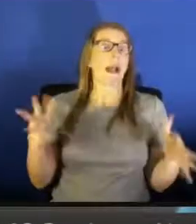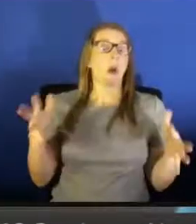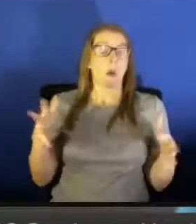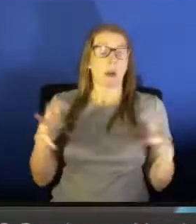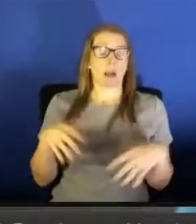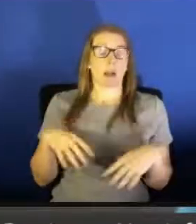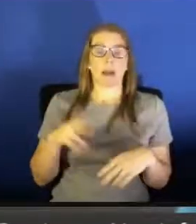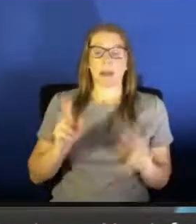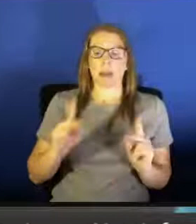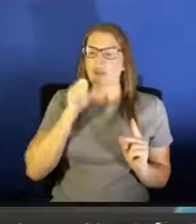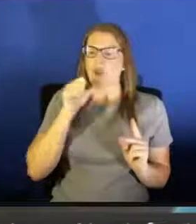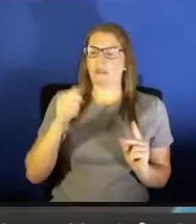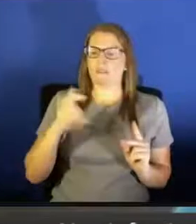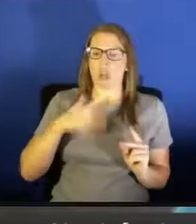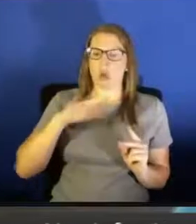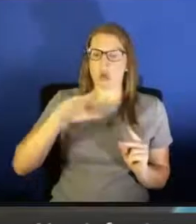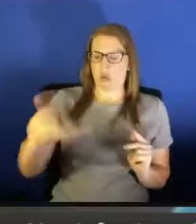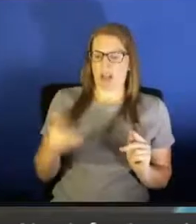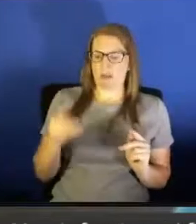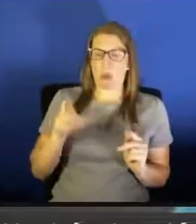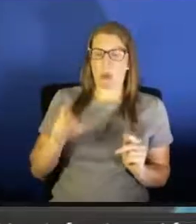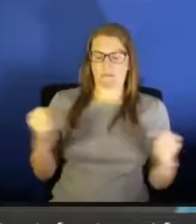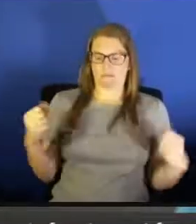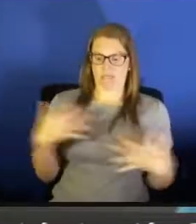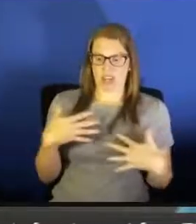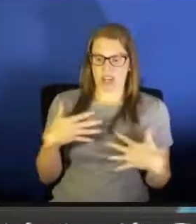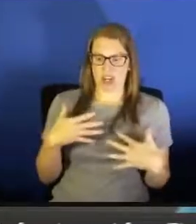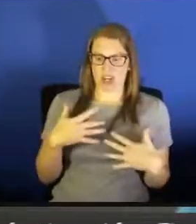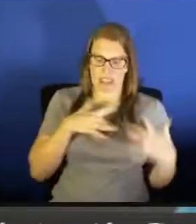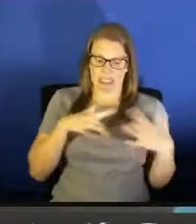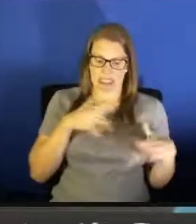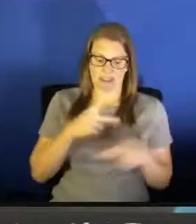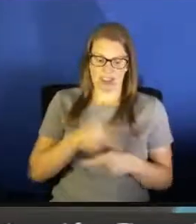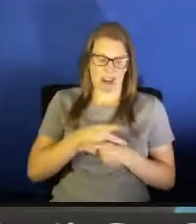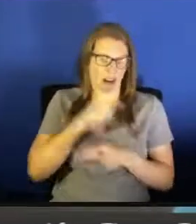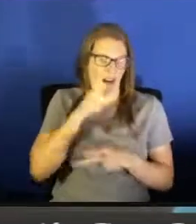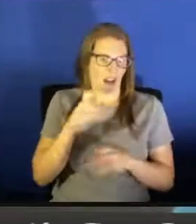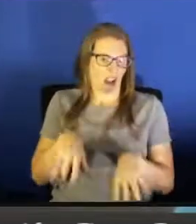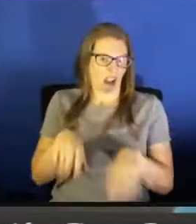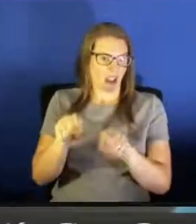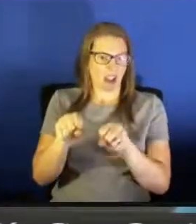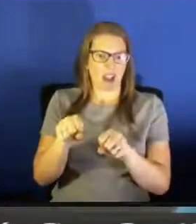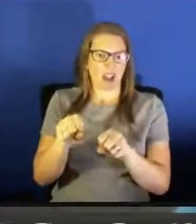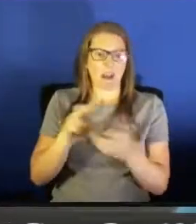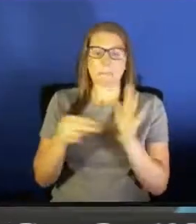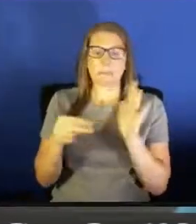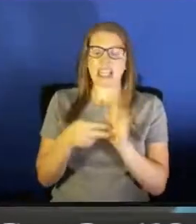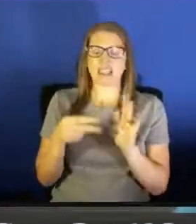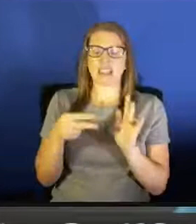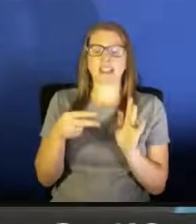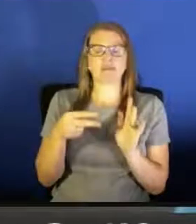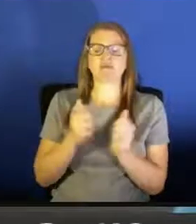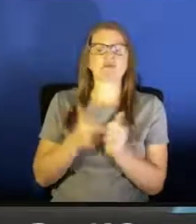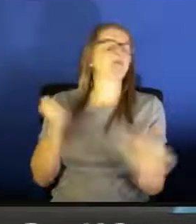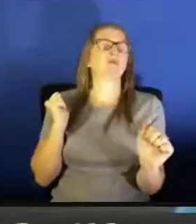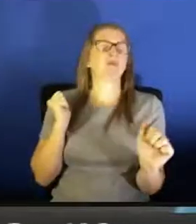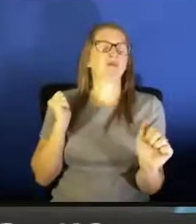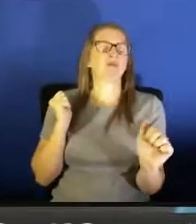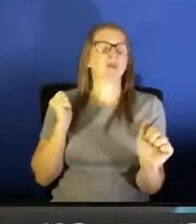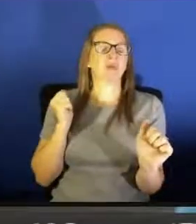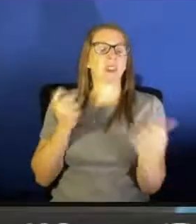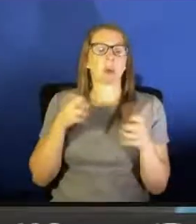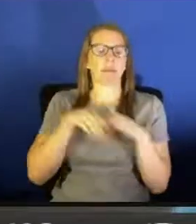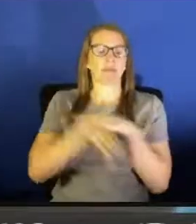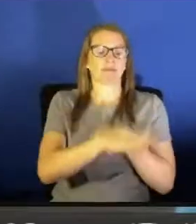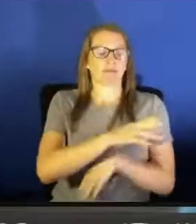welcomed or they fear they're not going to get sensitive care, they're going to do whatever they can do to stay out of the hospital or come